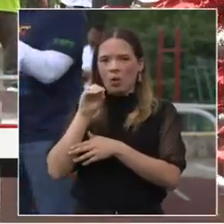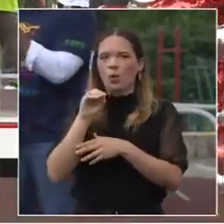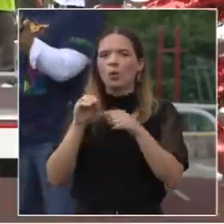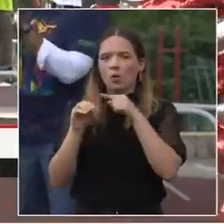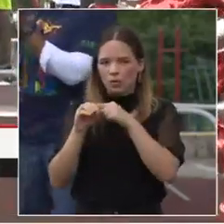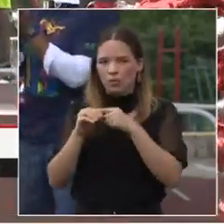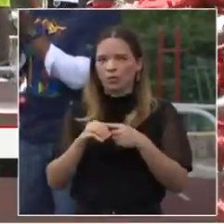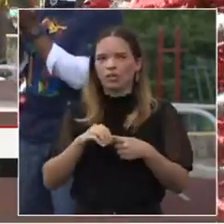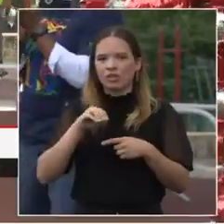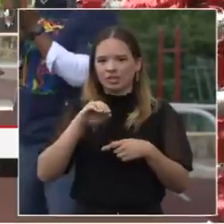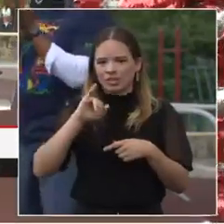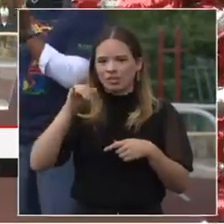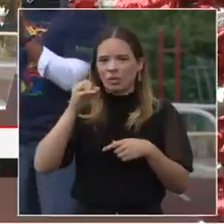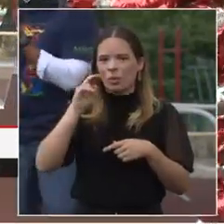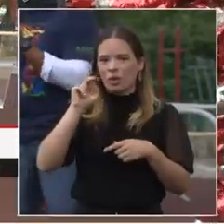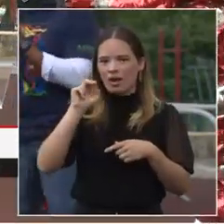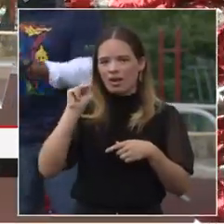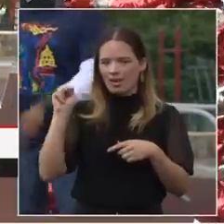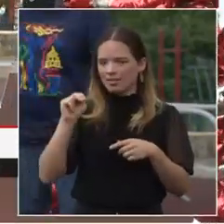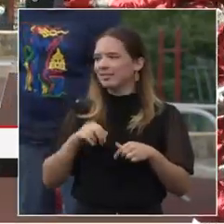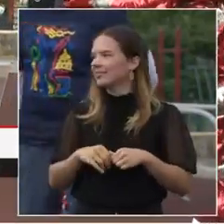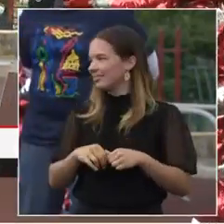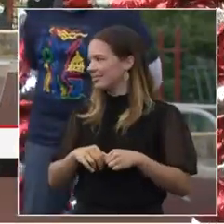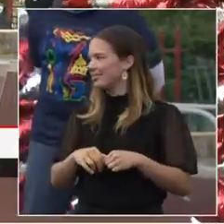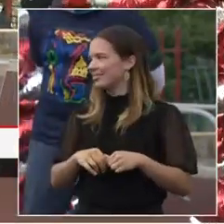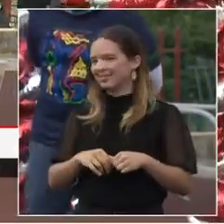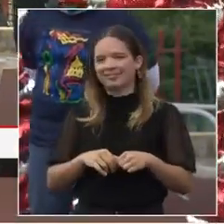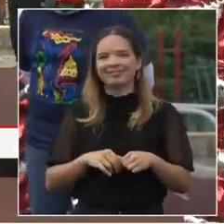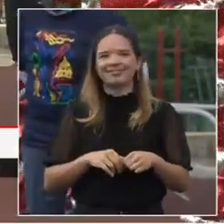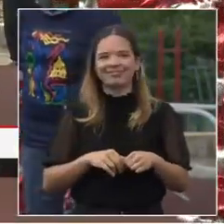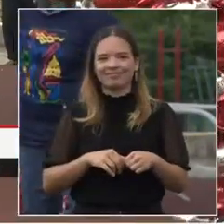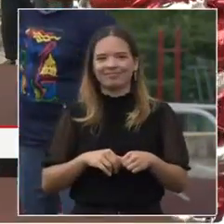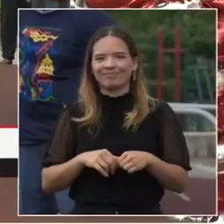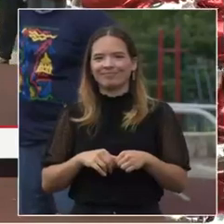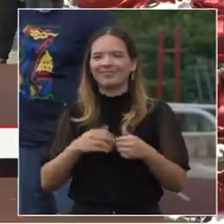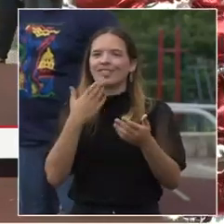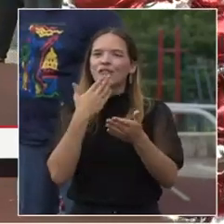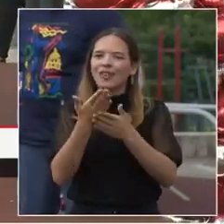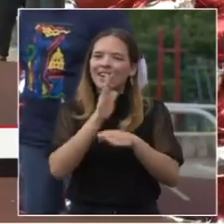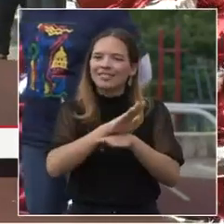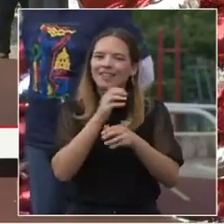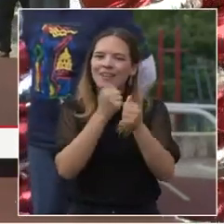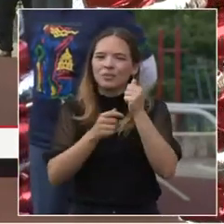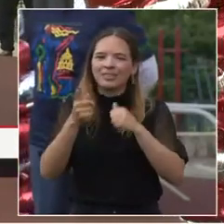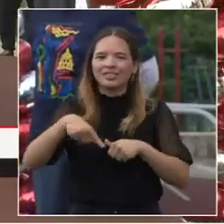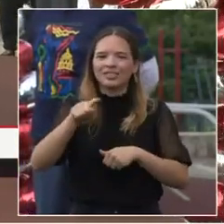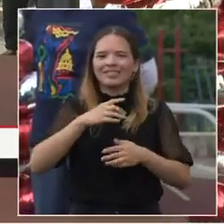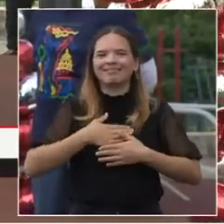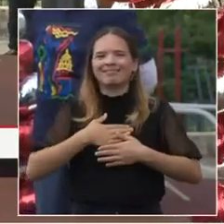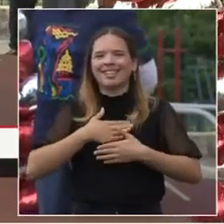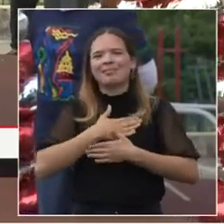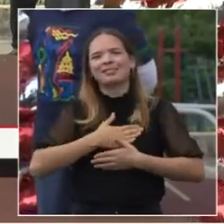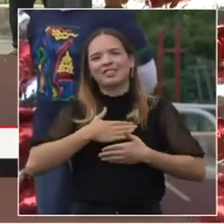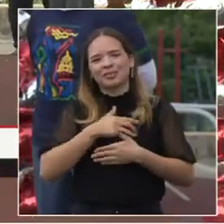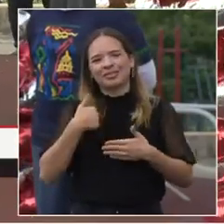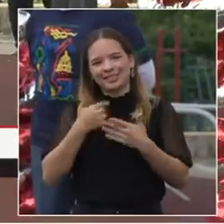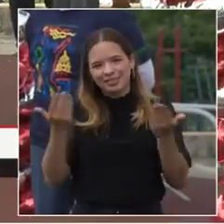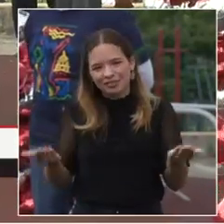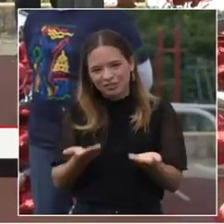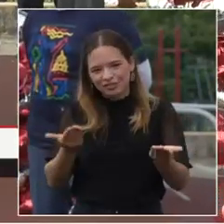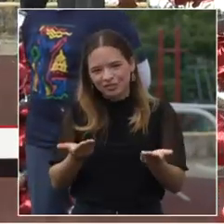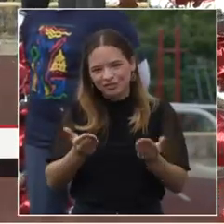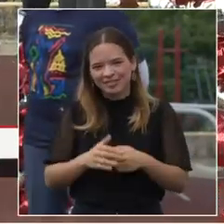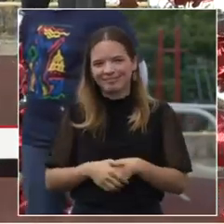Thank you. Thank you. Well, good afternoon, everyone. It is my pleasure to be here. And when I came